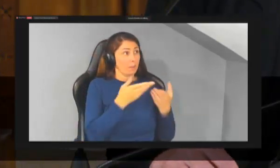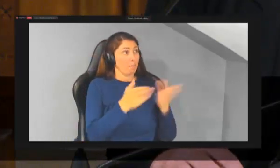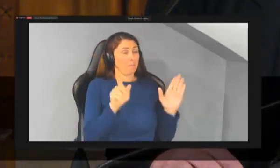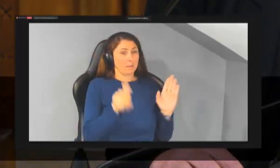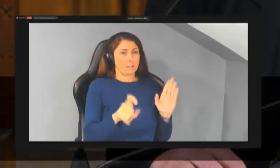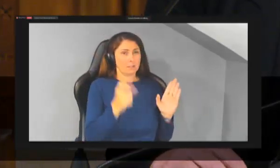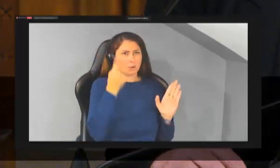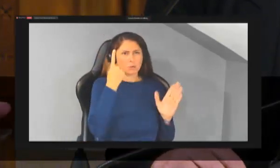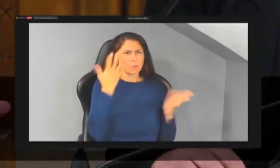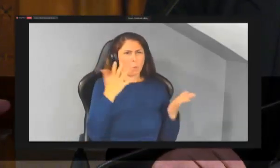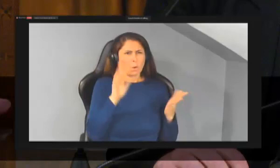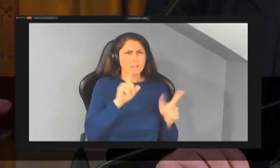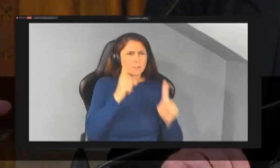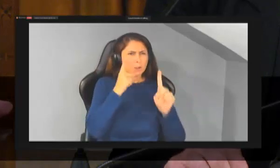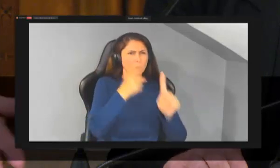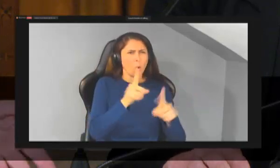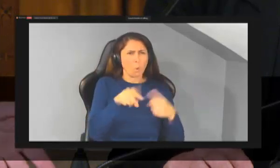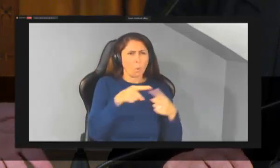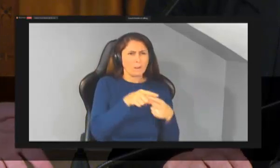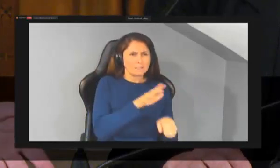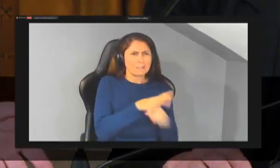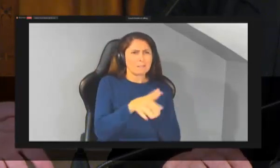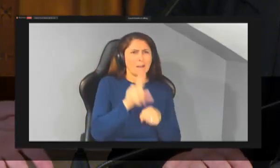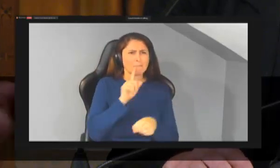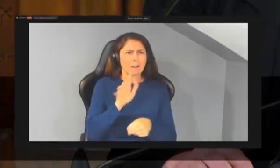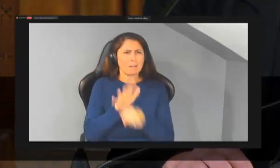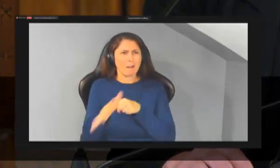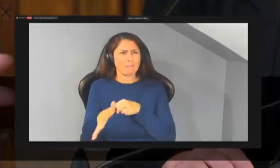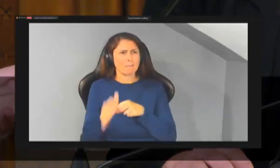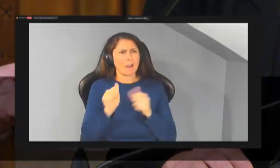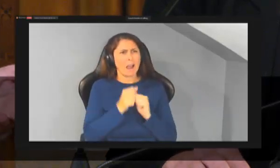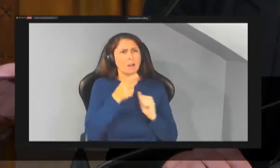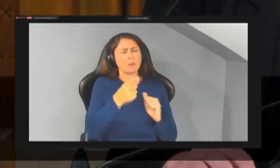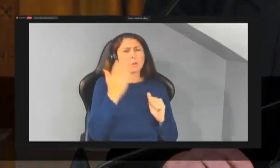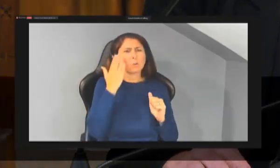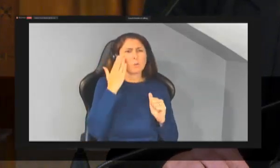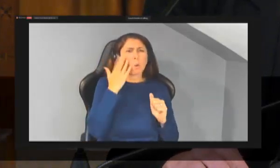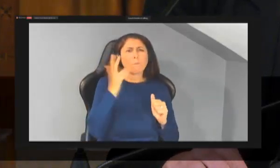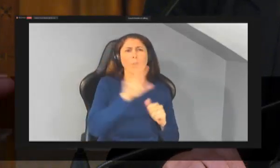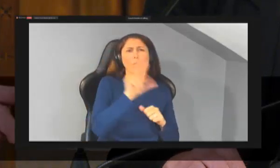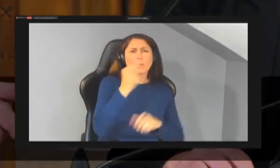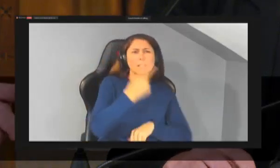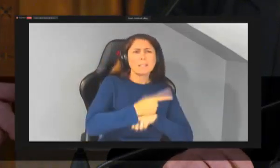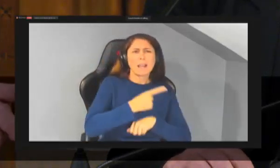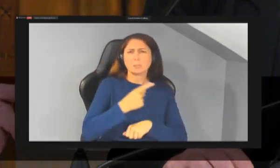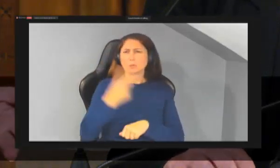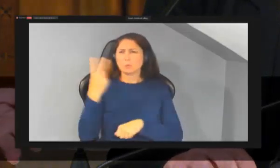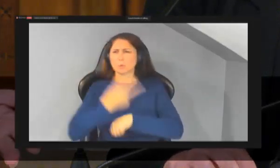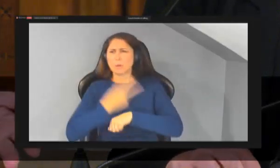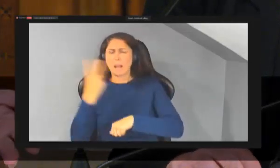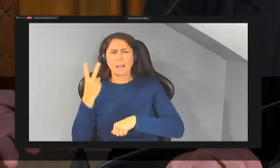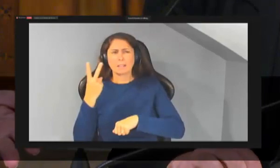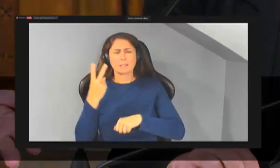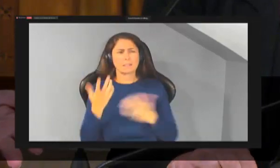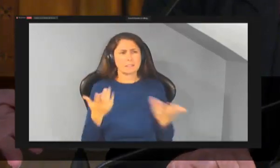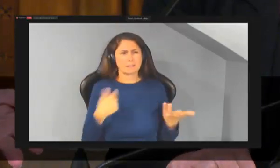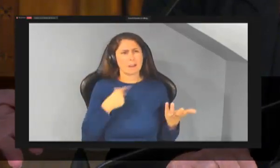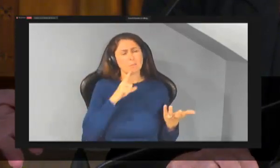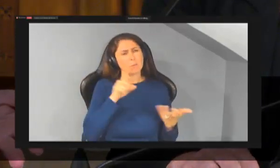goal? Like, when is enough enough? How do you know whether you're going to do it for 30 days or 2 days? I'm really